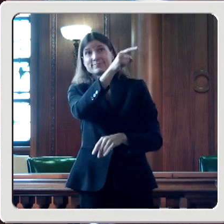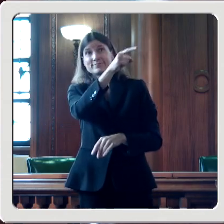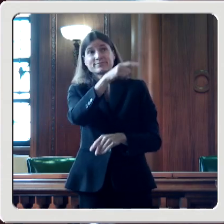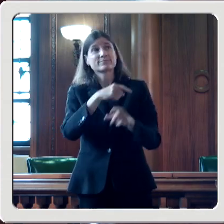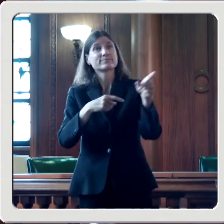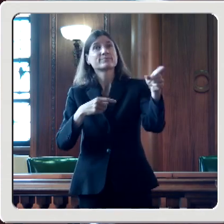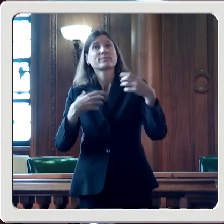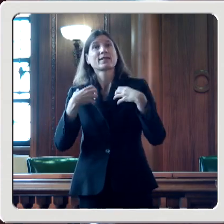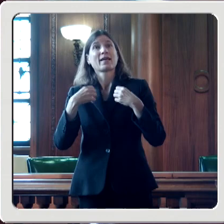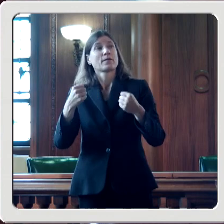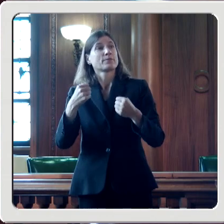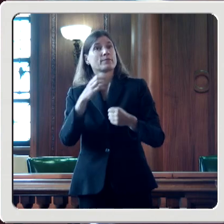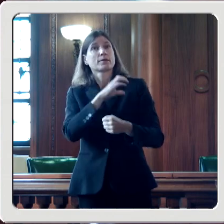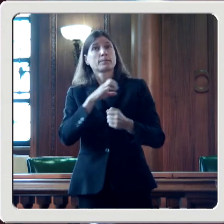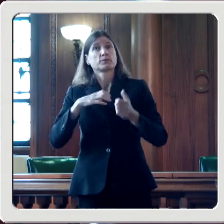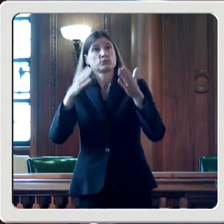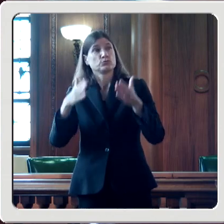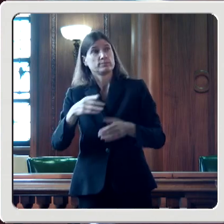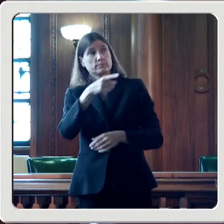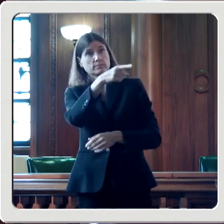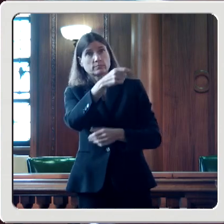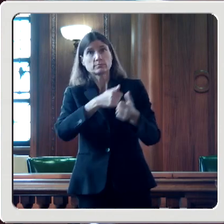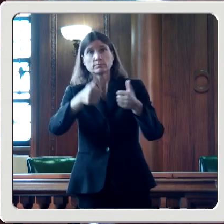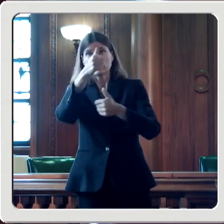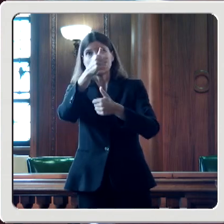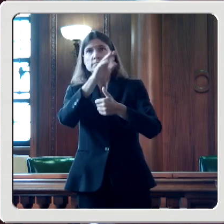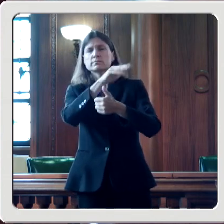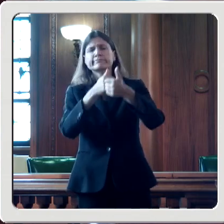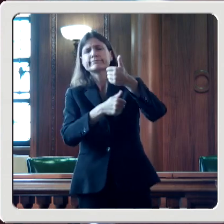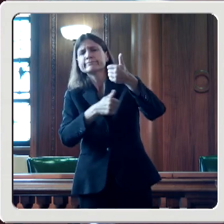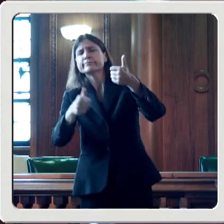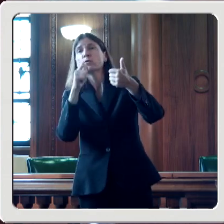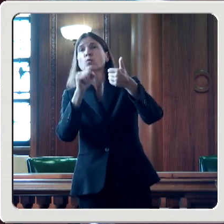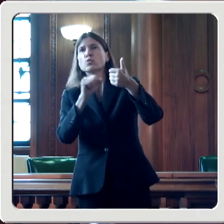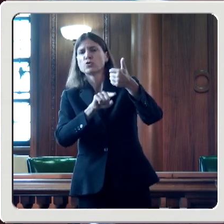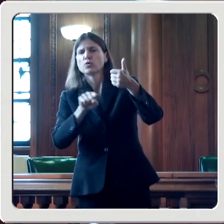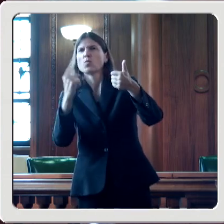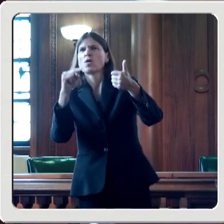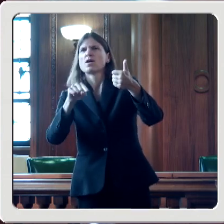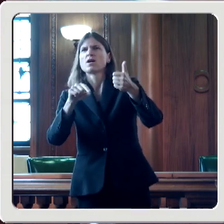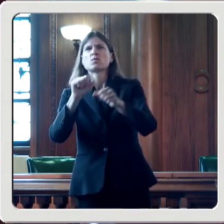as a cabinet head, but Molly Fogarty indicates to me that over